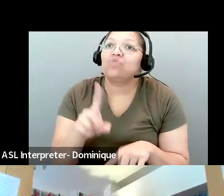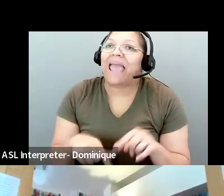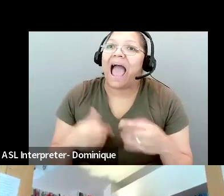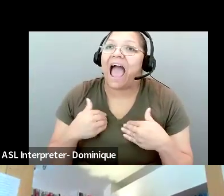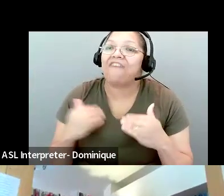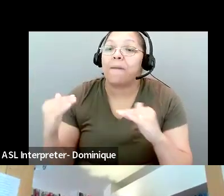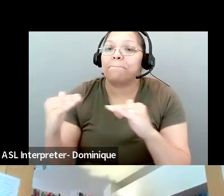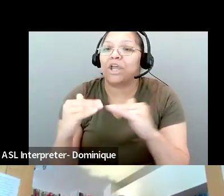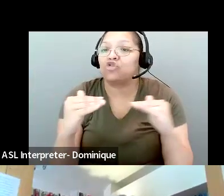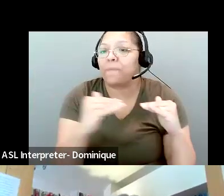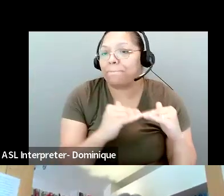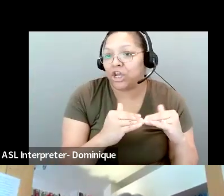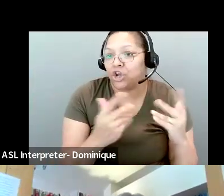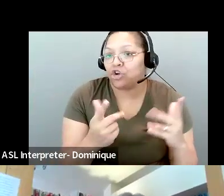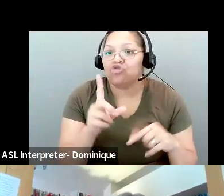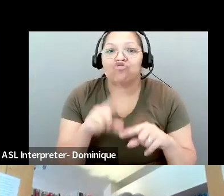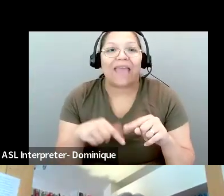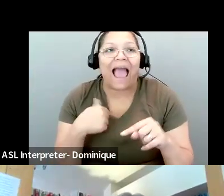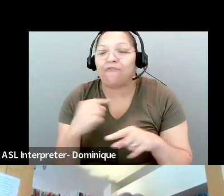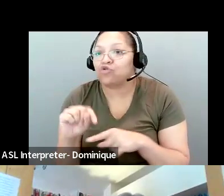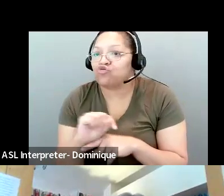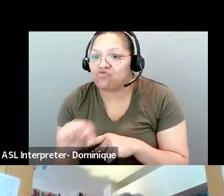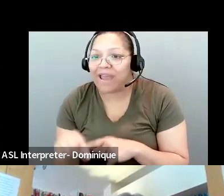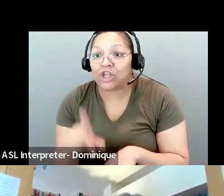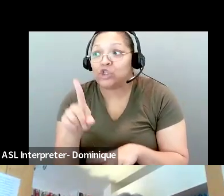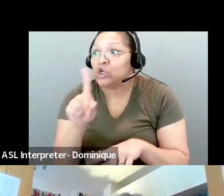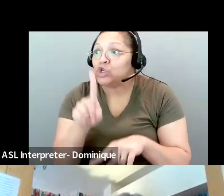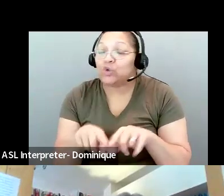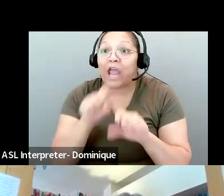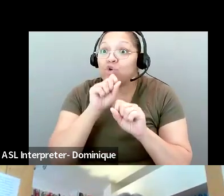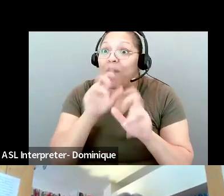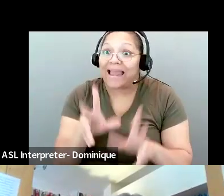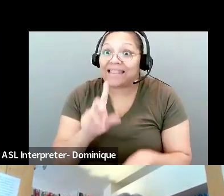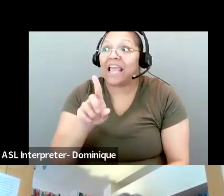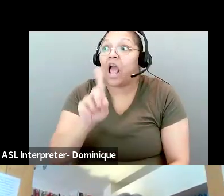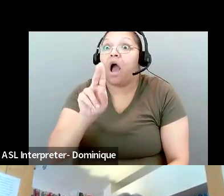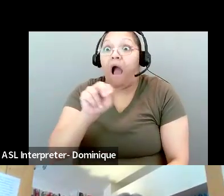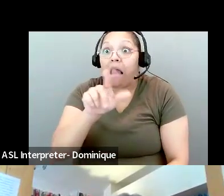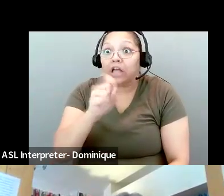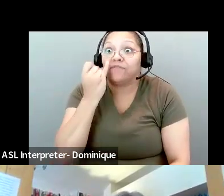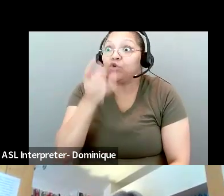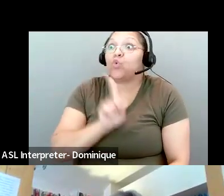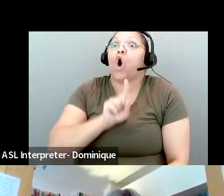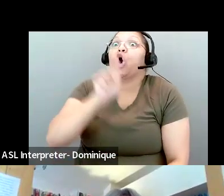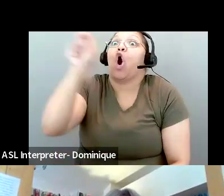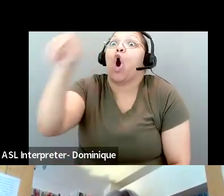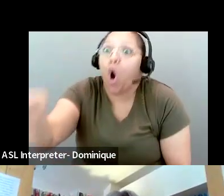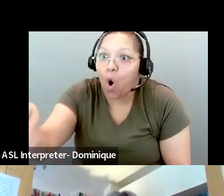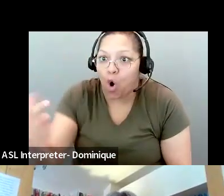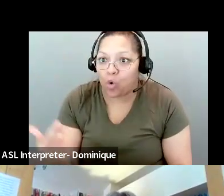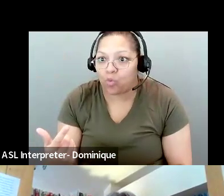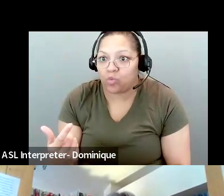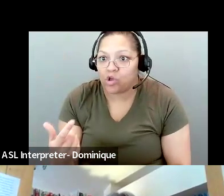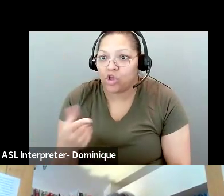have trainings. You can't do anything unless if you go someplace but you're